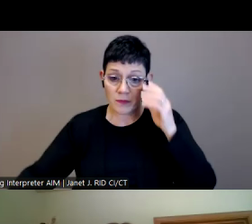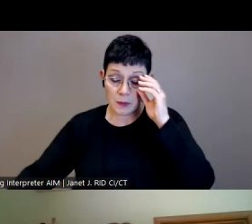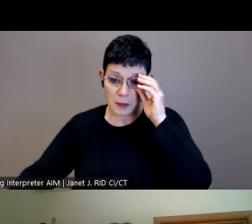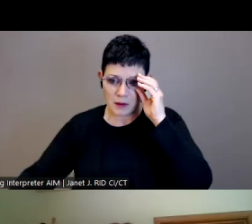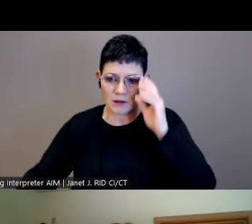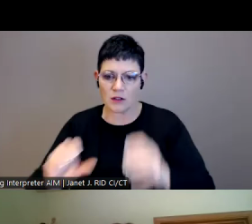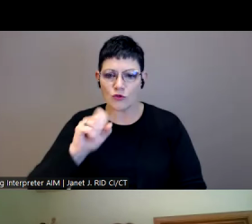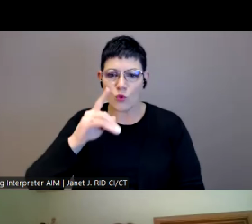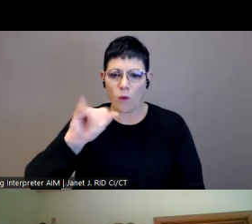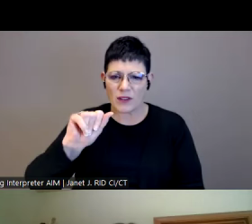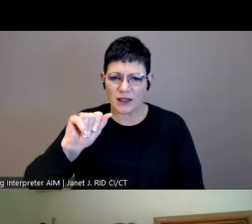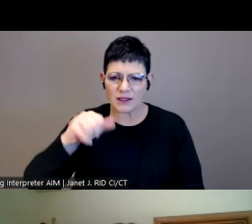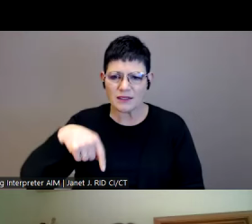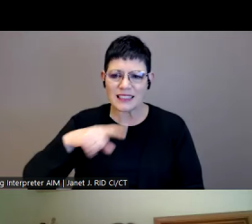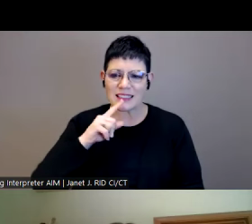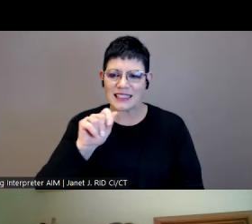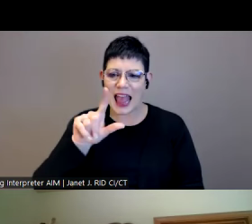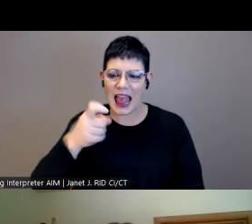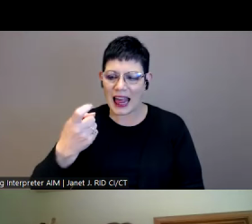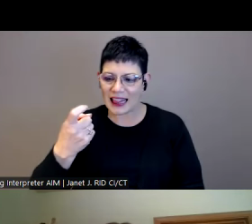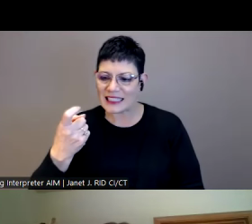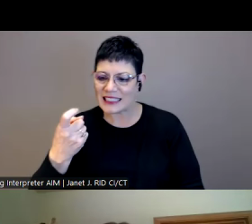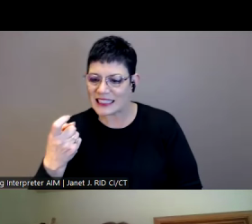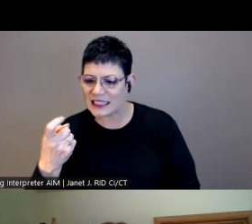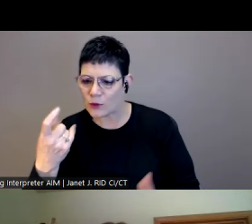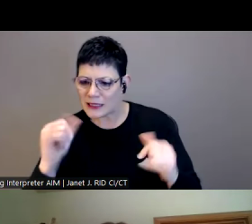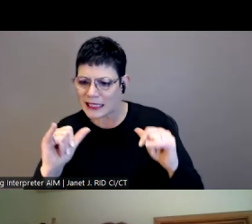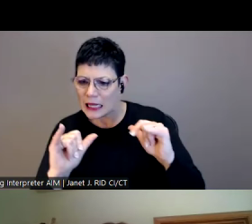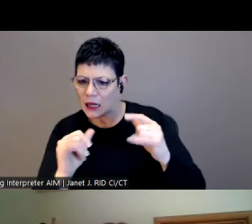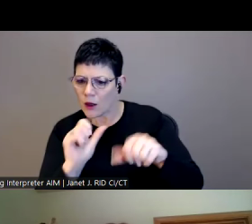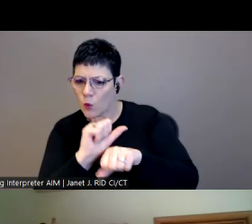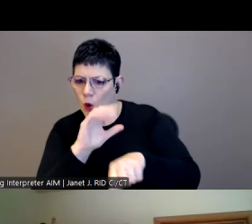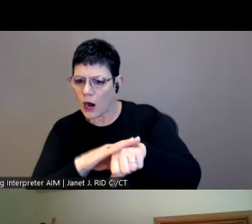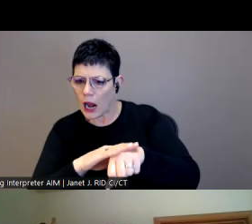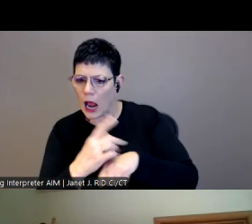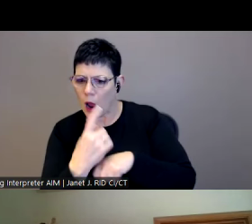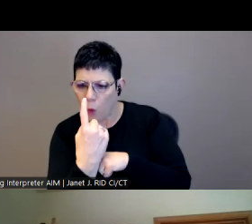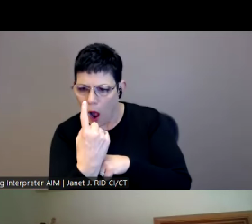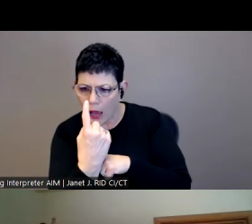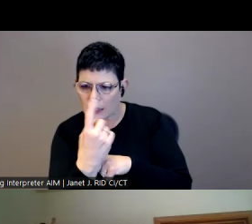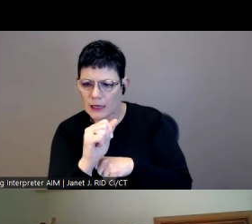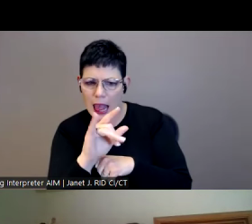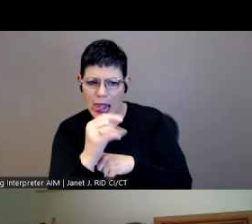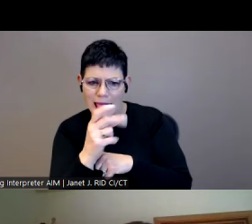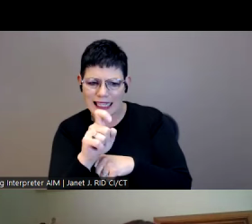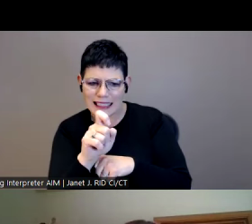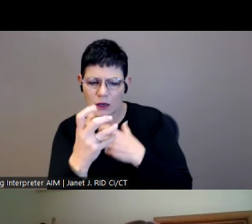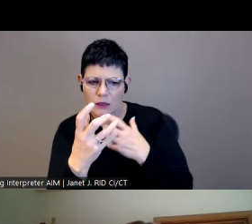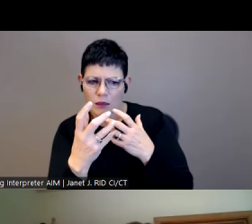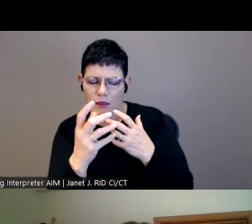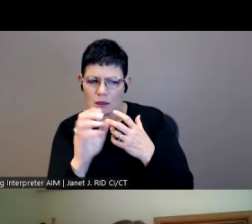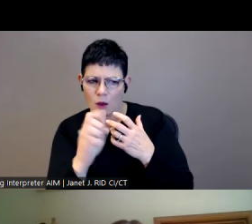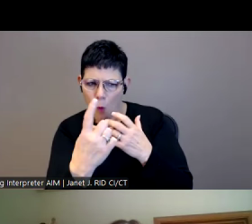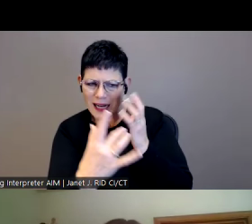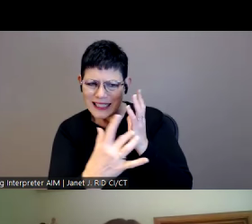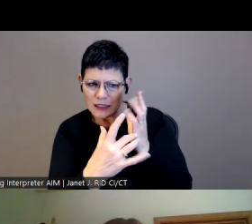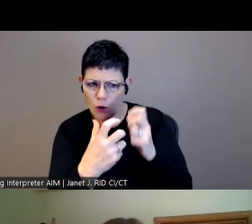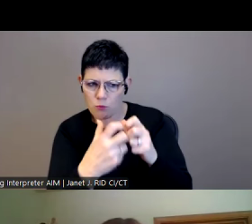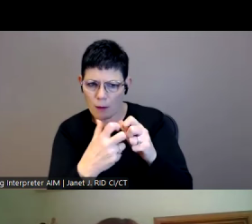Sophia, this is Alex Bernardi, and we're still working on one technical issue we'd like to see if we could get